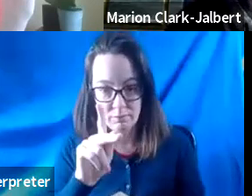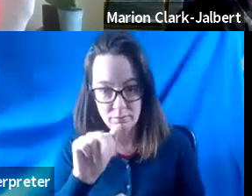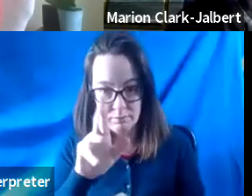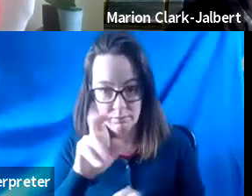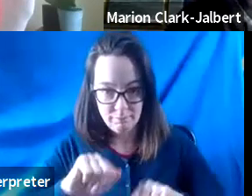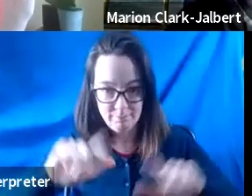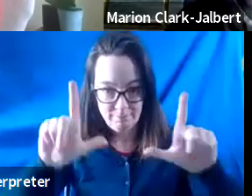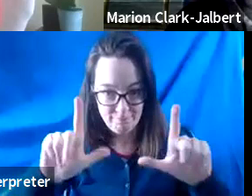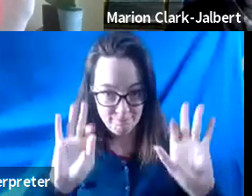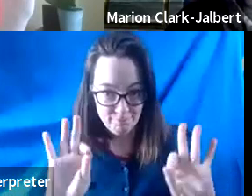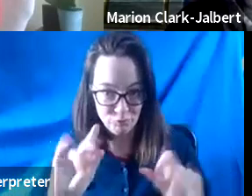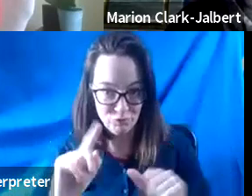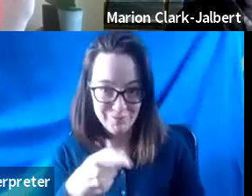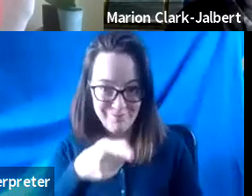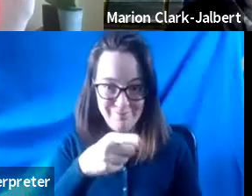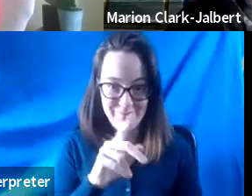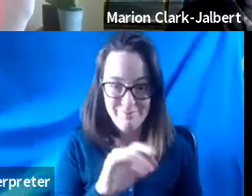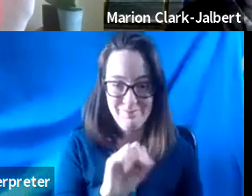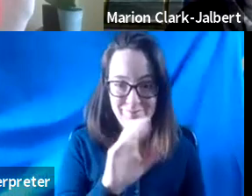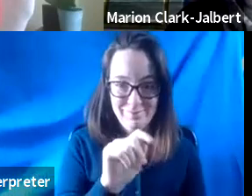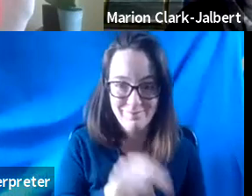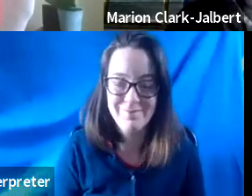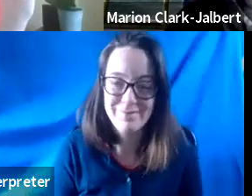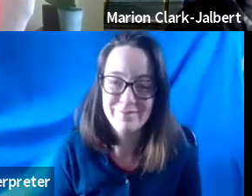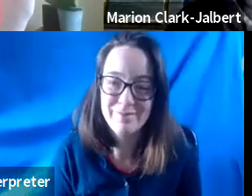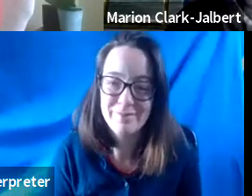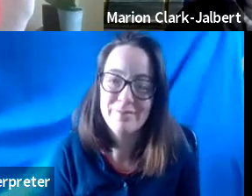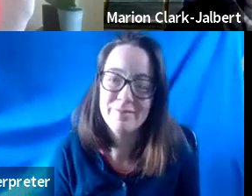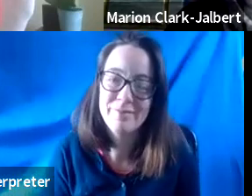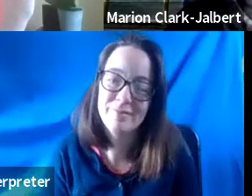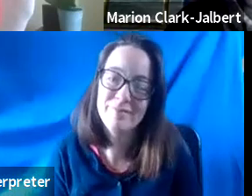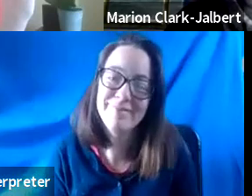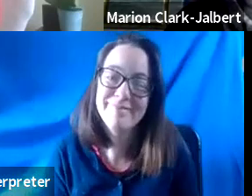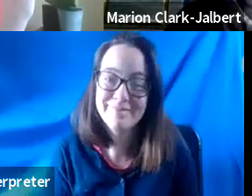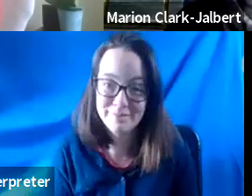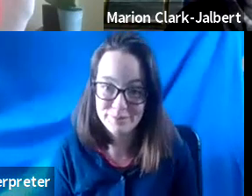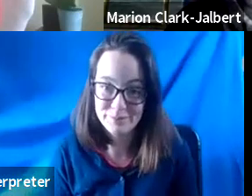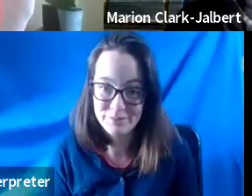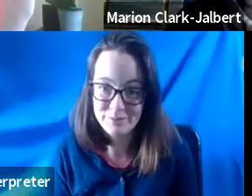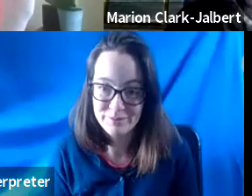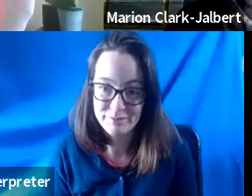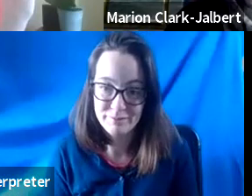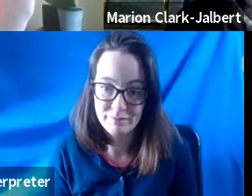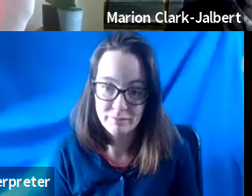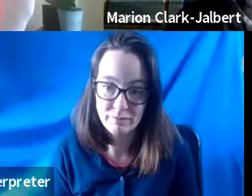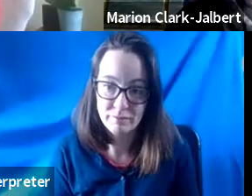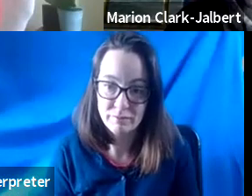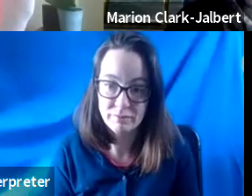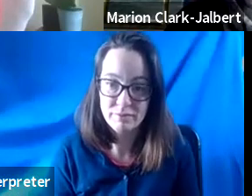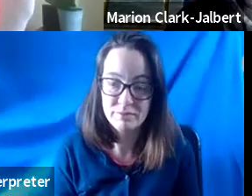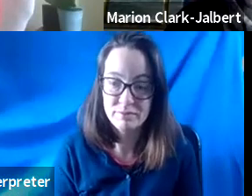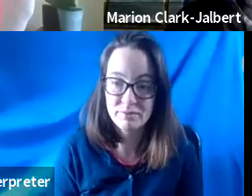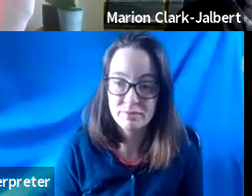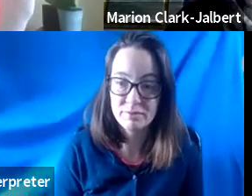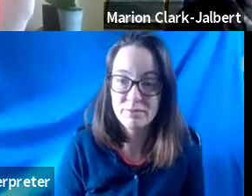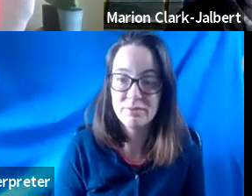Hi, Scott. Did you just join us, or were you here? Thank you I've been guys. here. Thanks Okay, for saying hi. something. I'm We're all realizing set. that I'm not